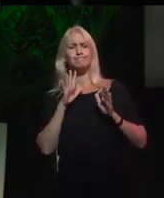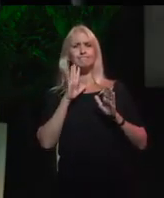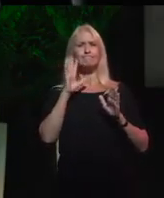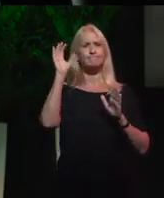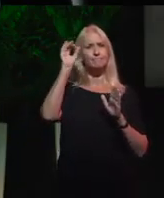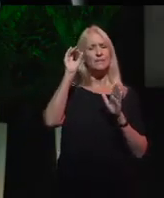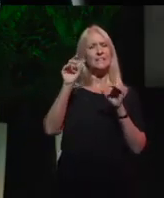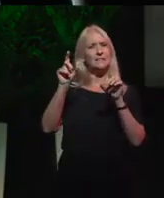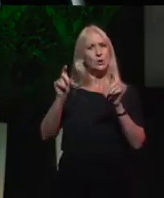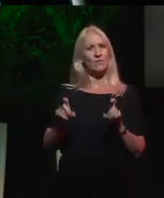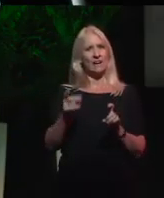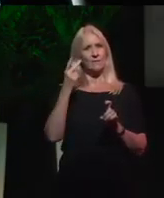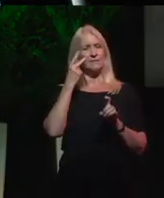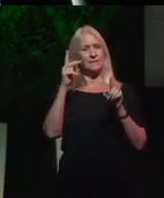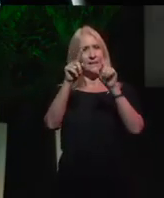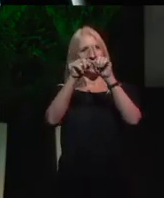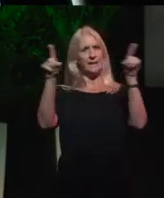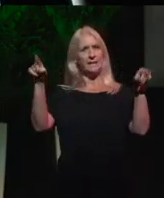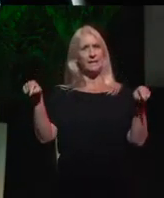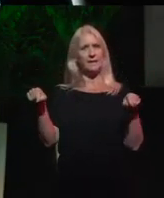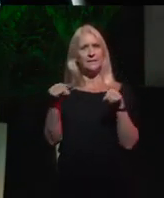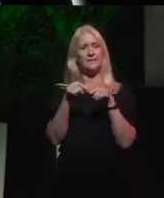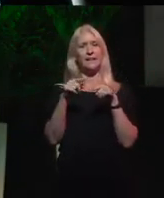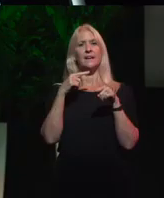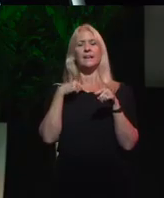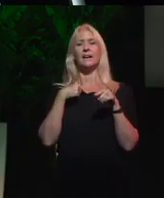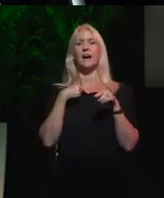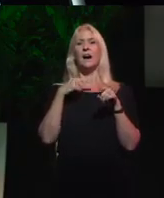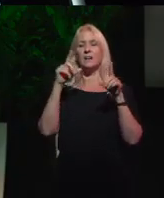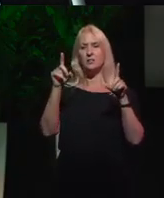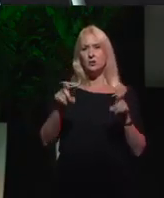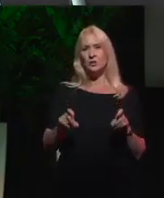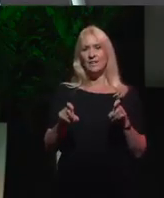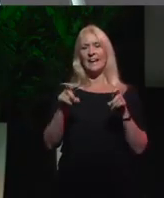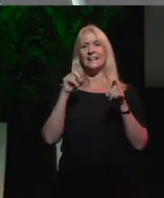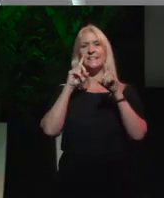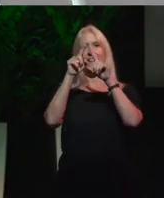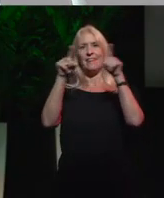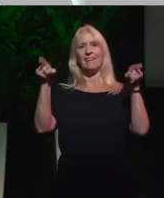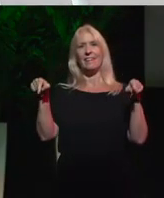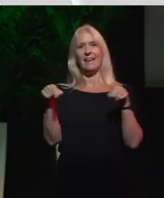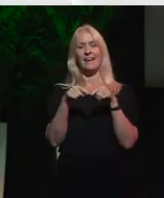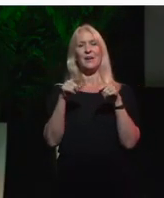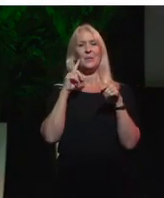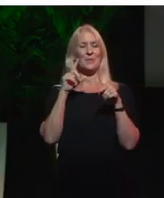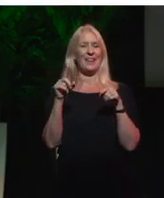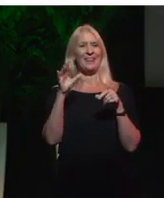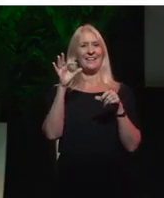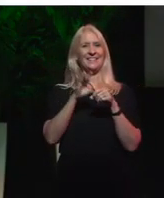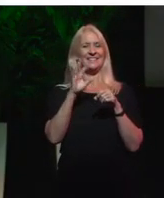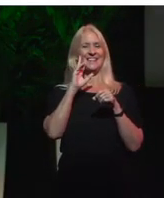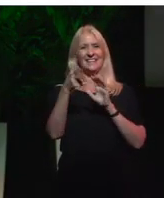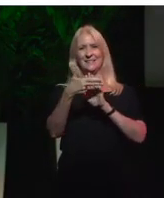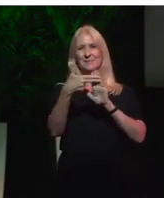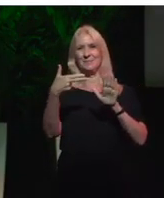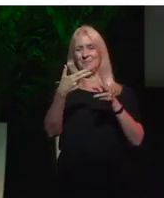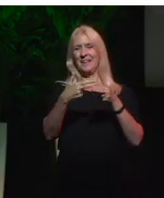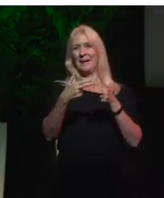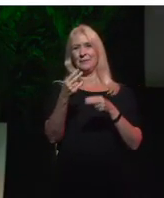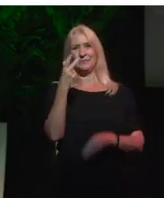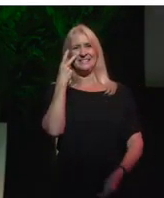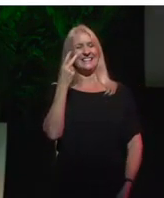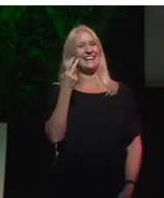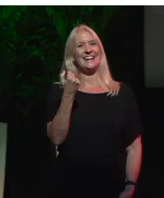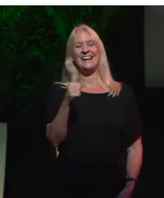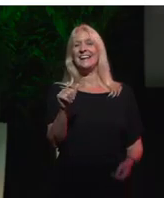As you see on the screen, we have aligned our survey's theme with this year's election, and this is the branding that you'll recognize on any further